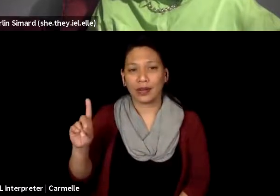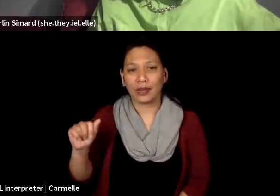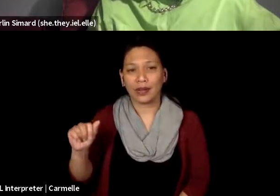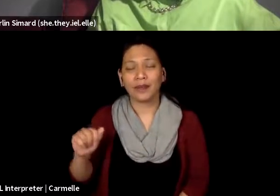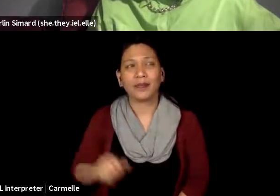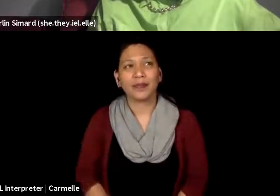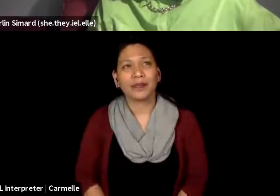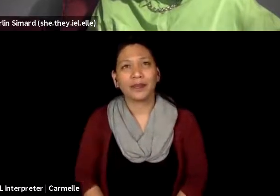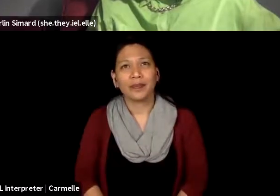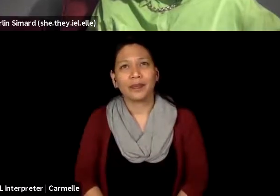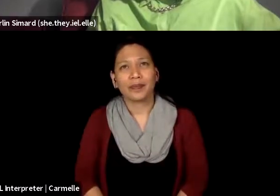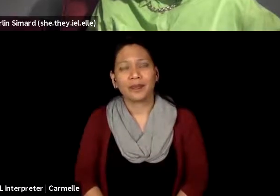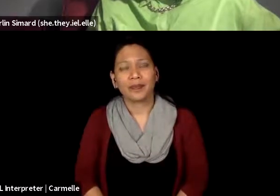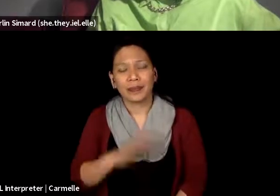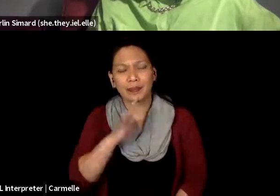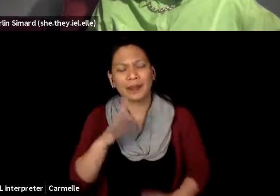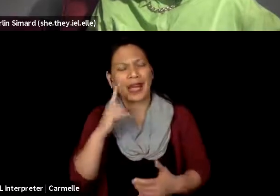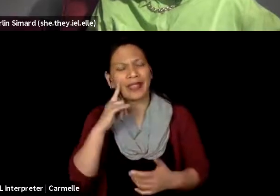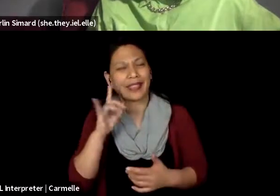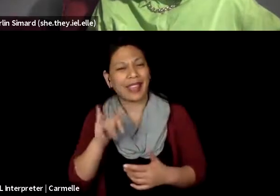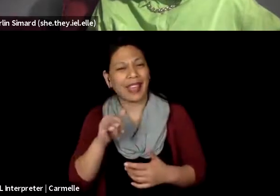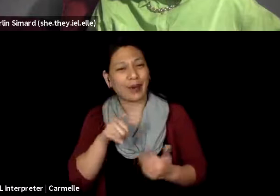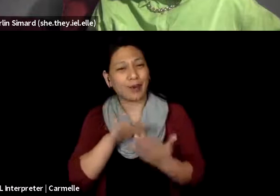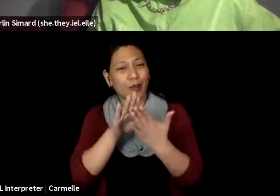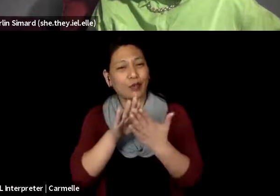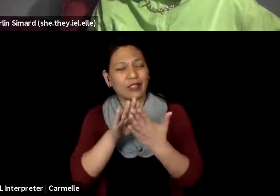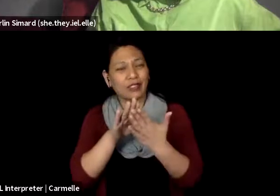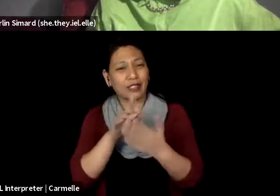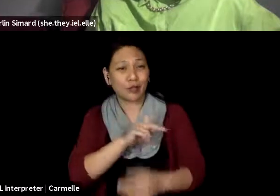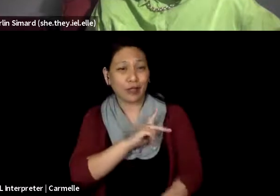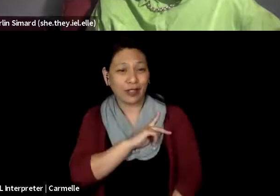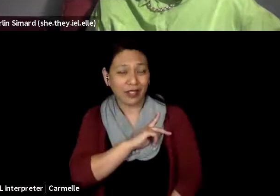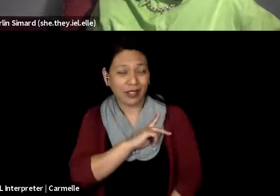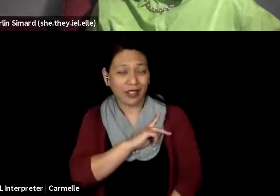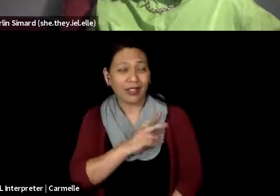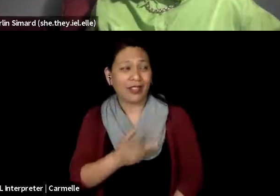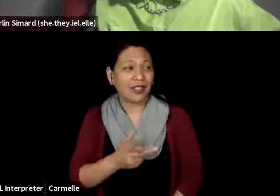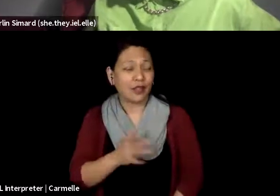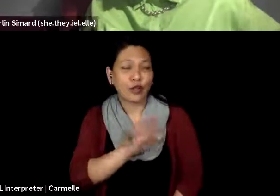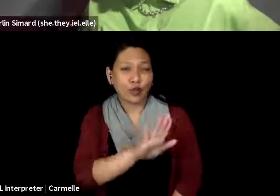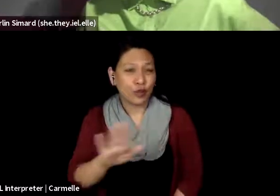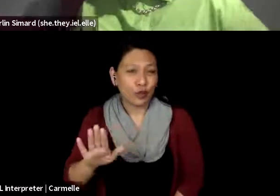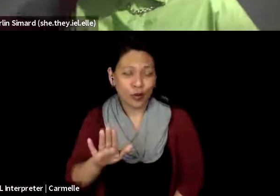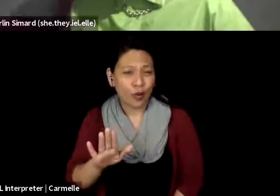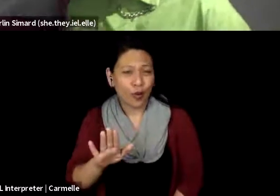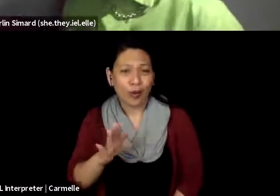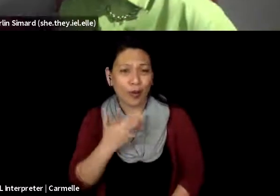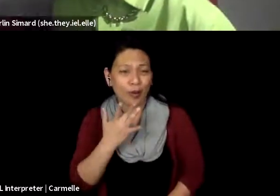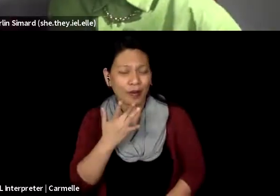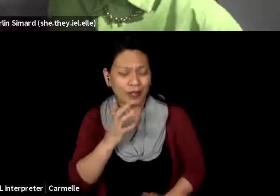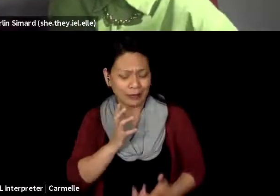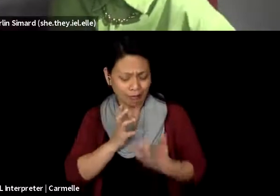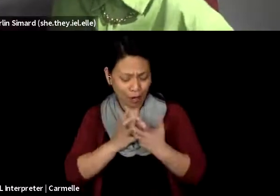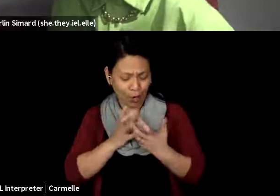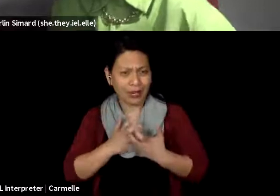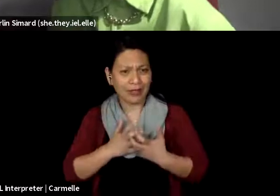I think that's a person, I think it's personal, right? Like, I think it's what you feel works for you and your body and your spirits